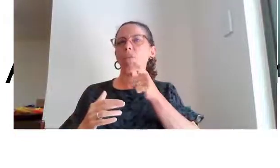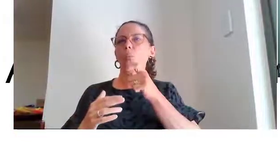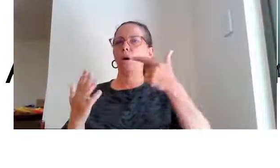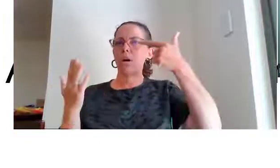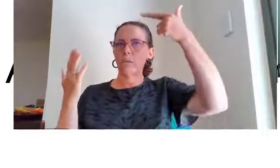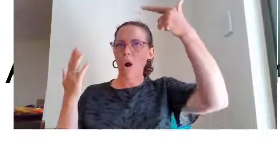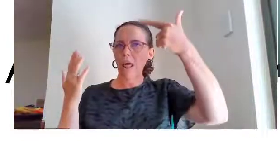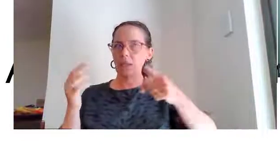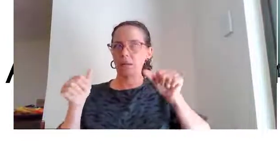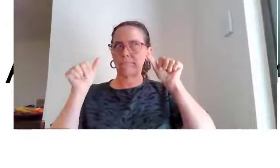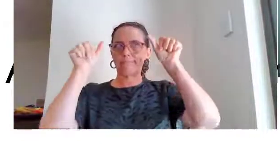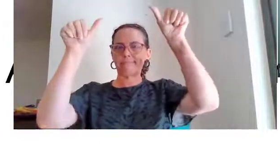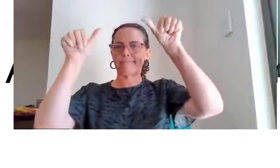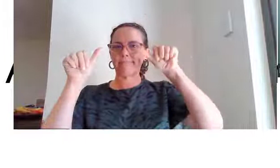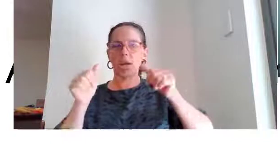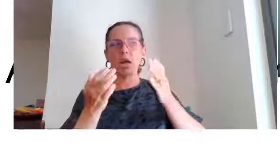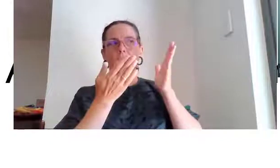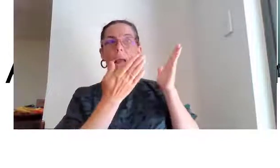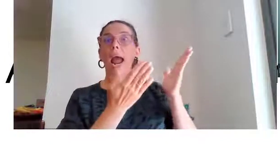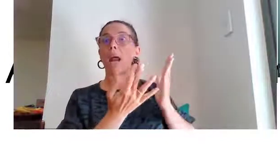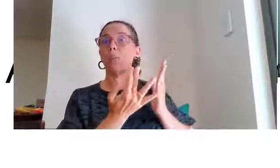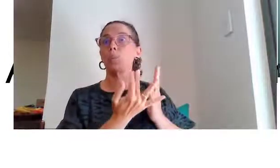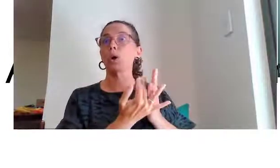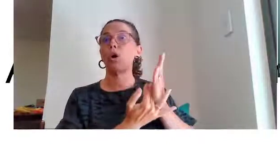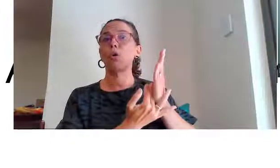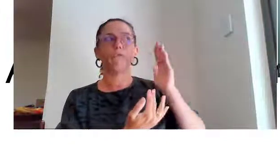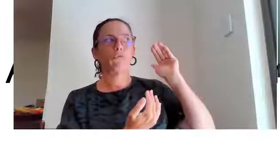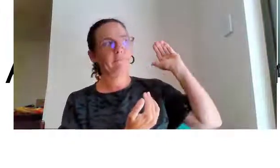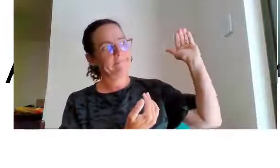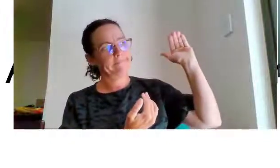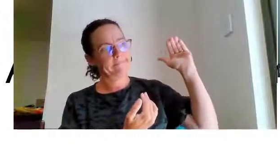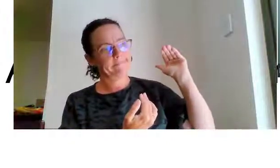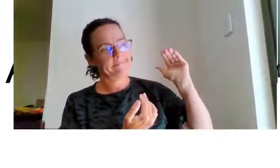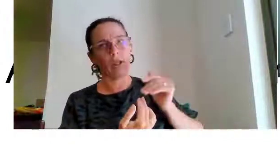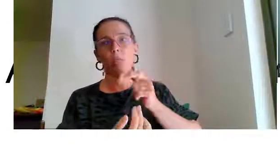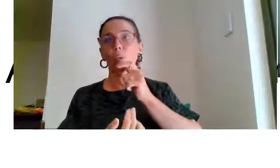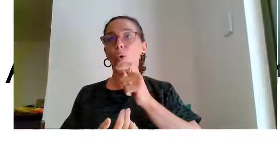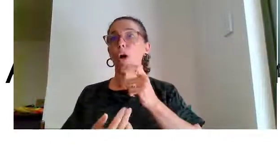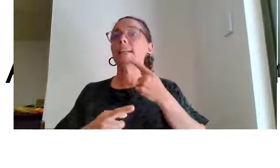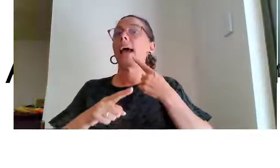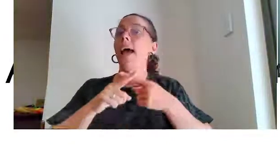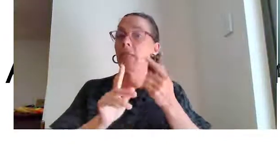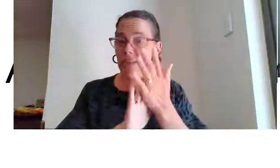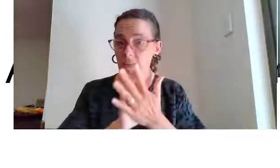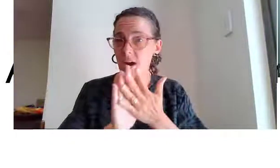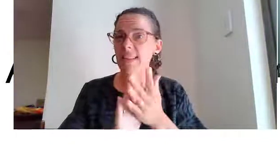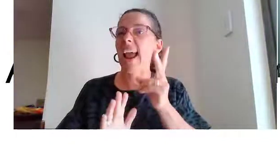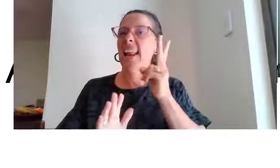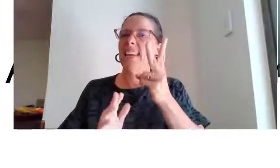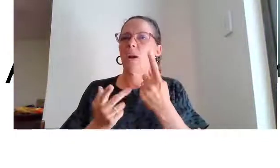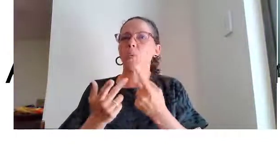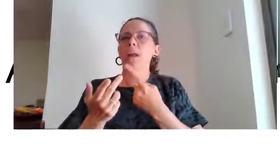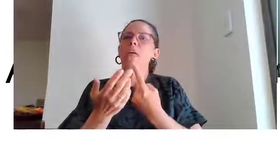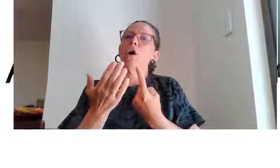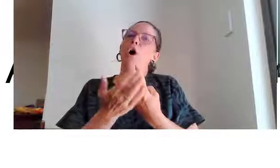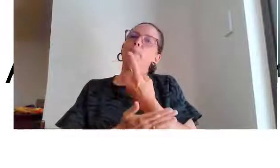Once the story had finished, we would actually have a word list, and we would then go through that list of words, and of course showing the sign at the